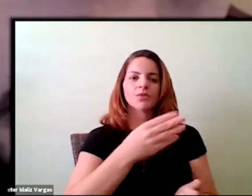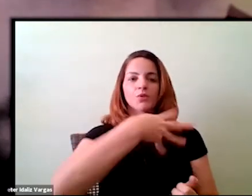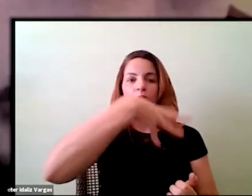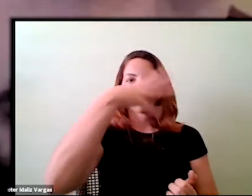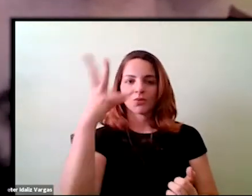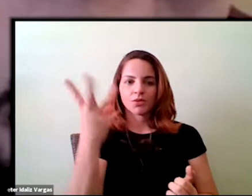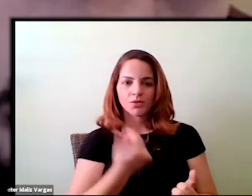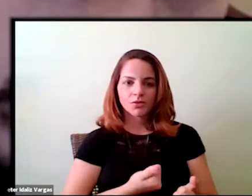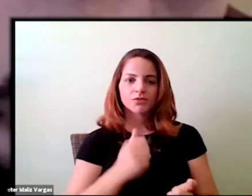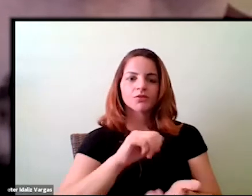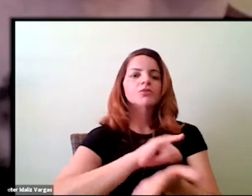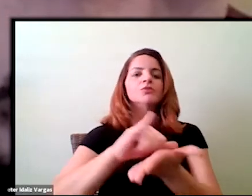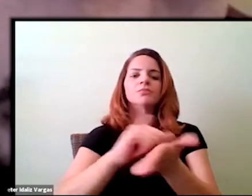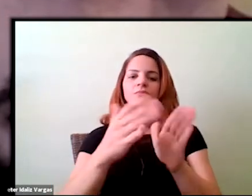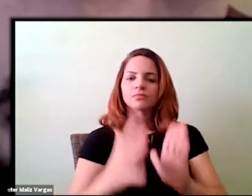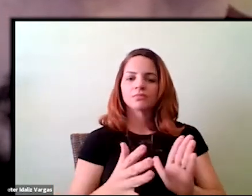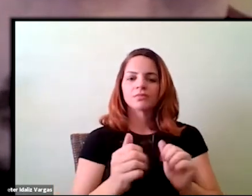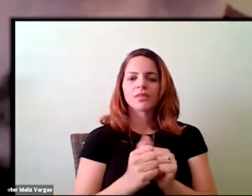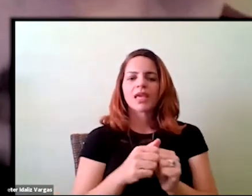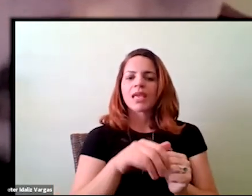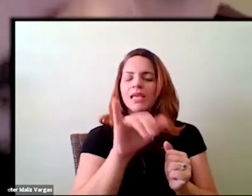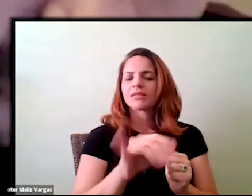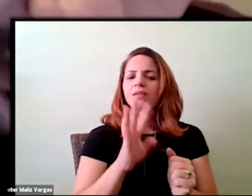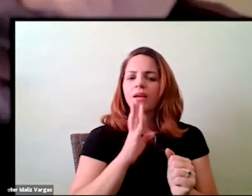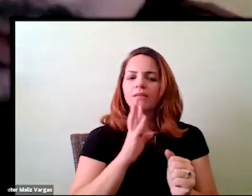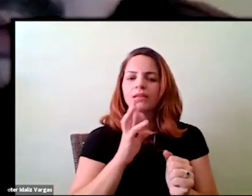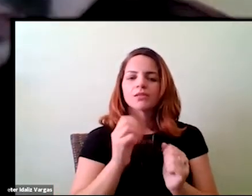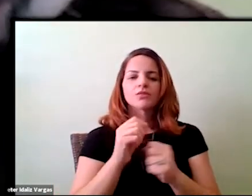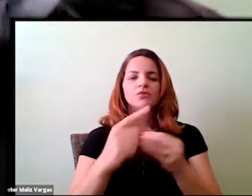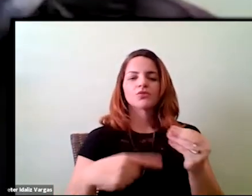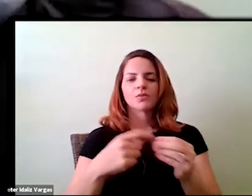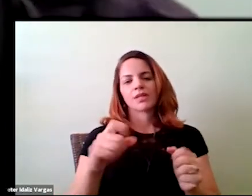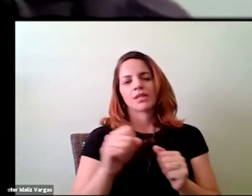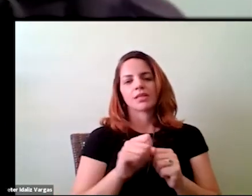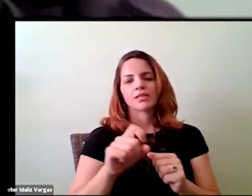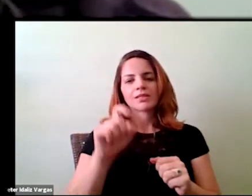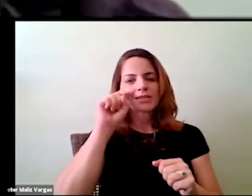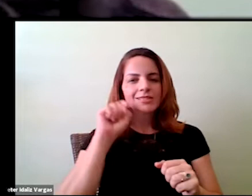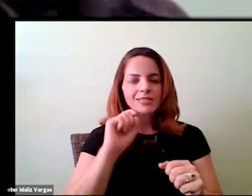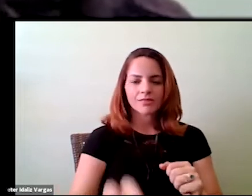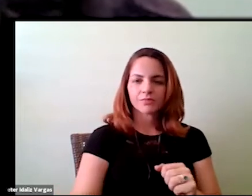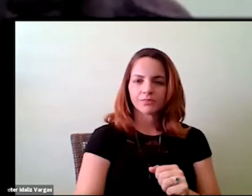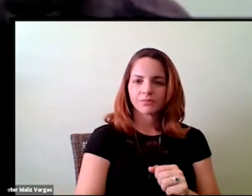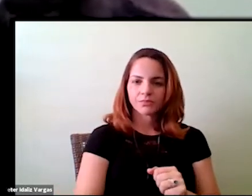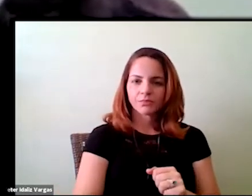Racialized Sexualities and Aesthetics in Loisaida. This is by Karen Jaime.